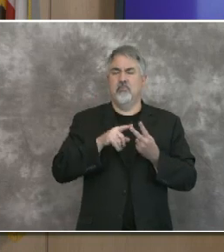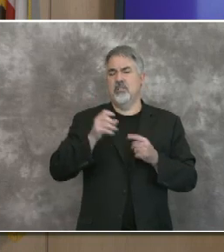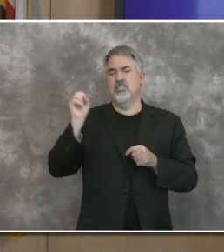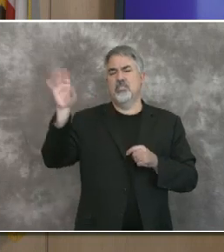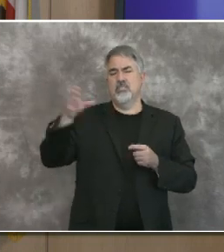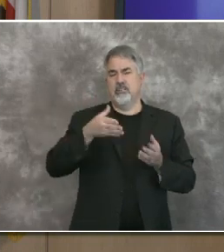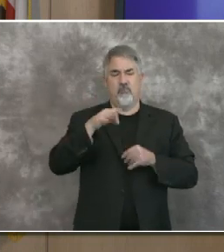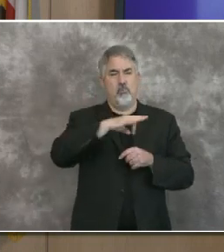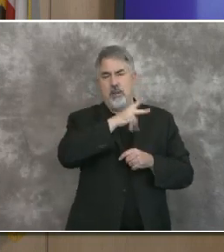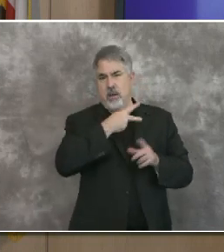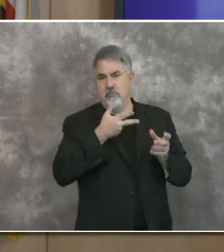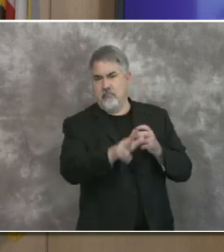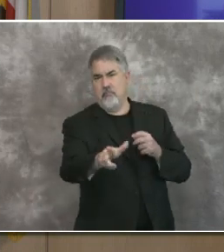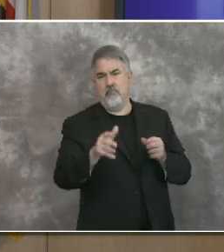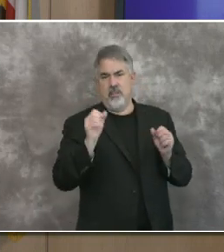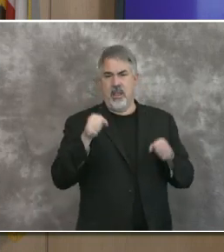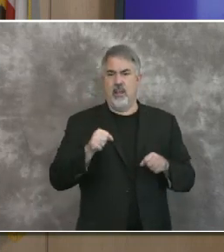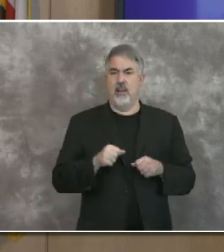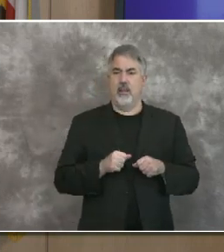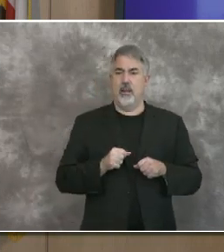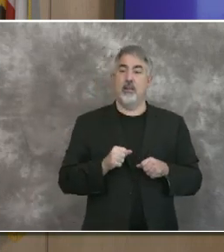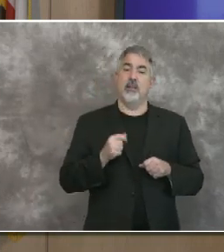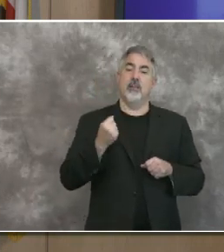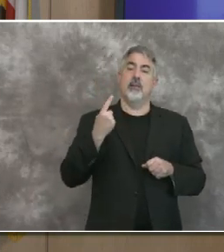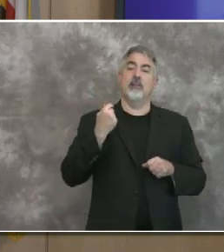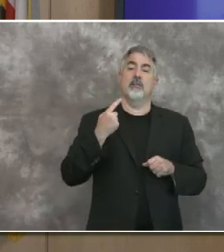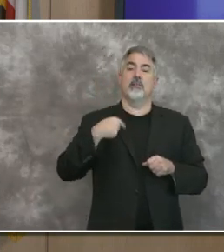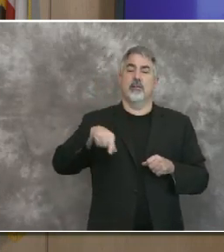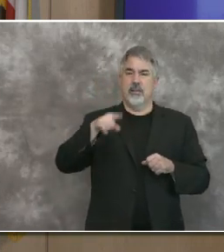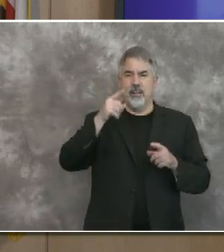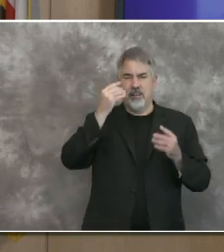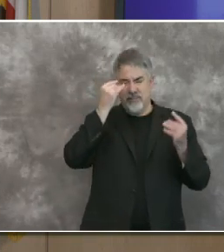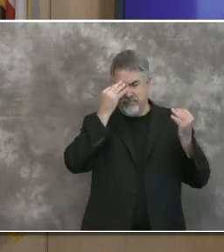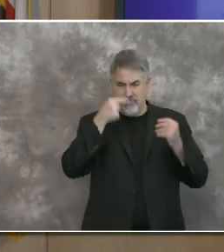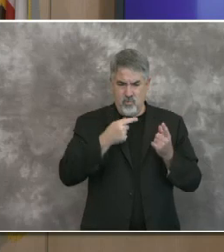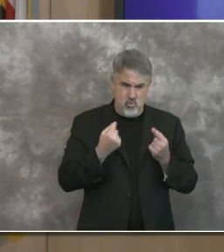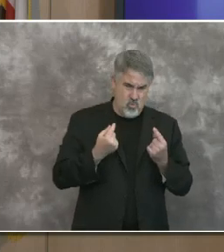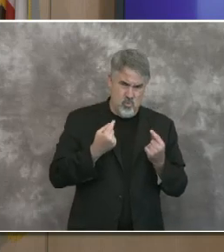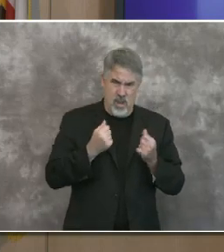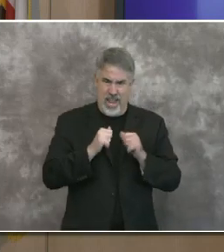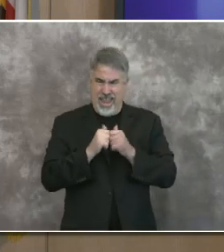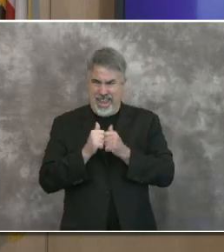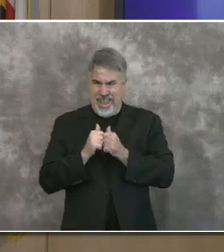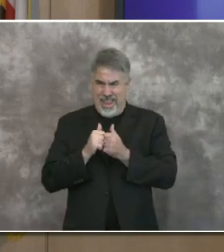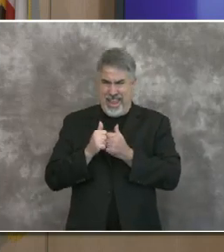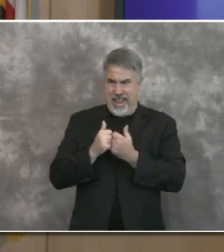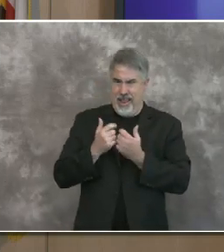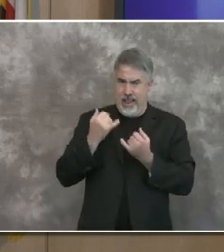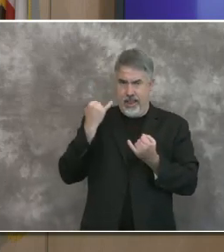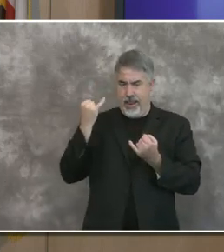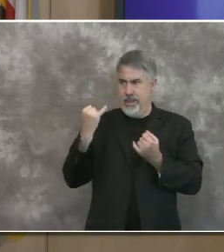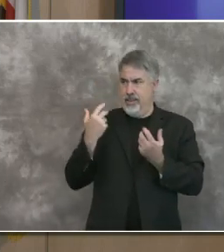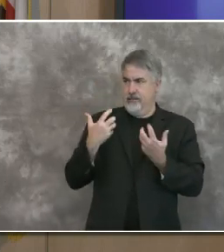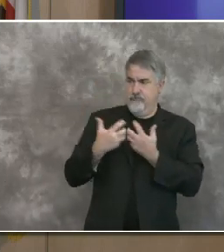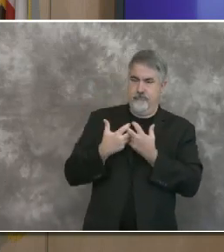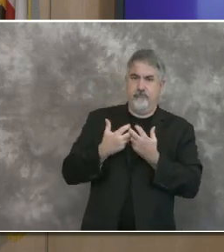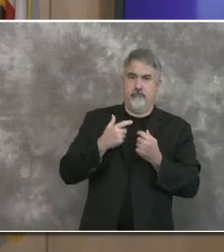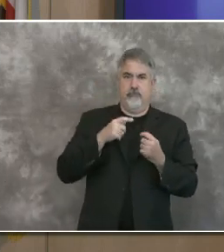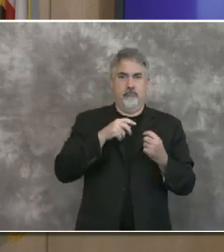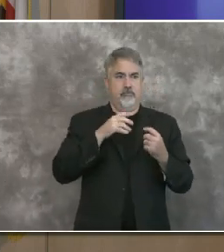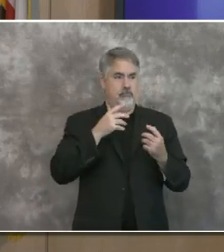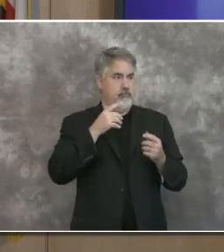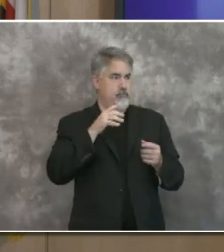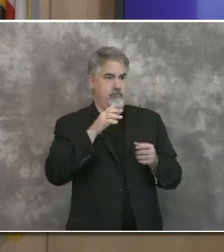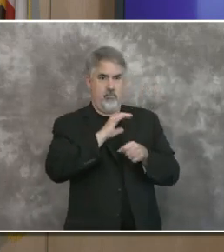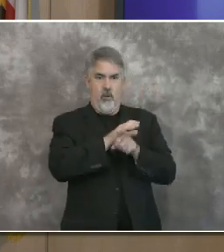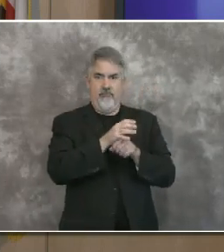state guidance, the guidelines that they have put out, and really think about how they will adapt their operations to meet those guidelines, and then have a plan in